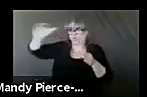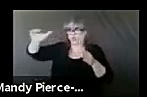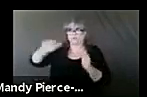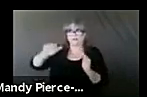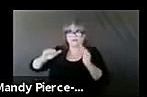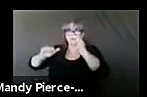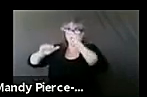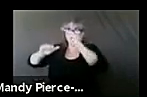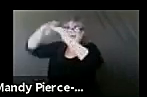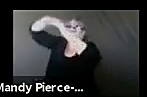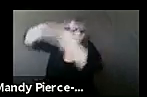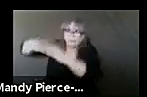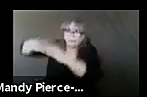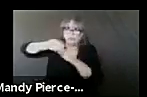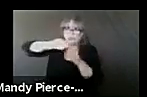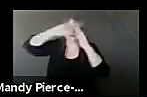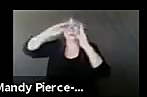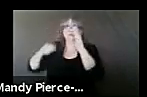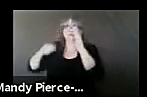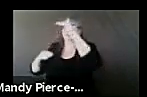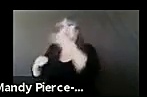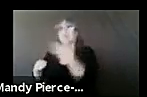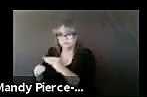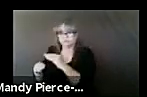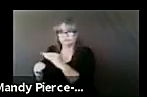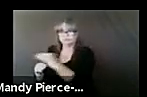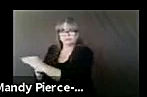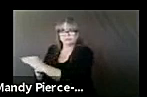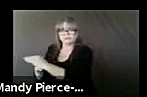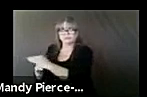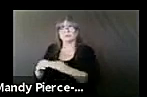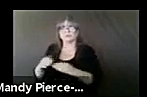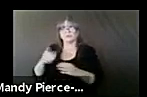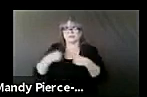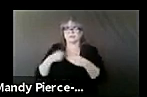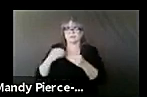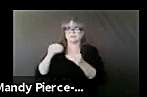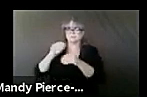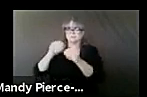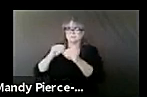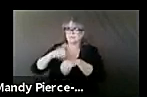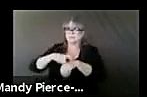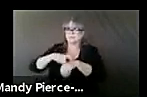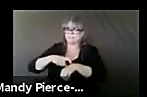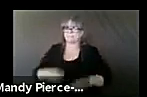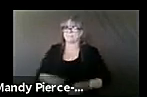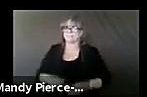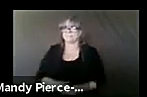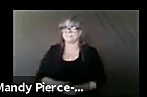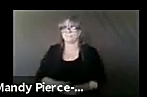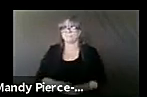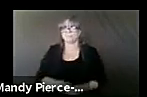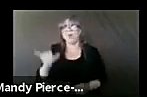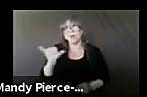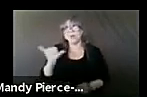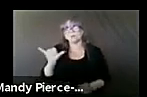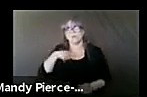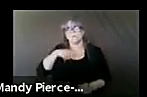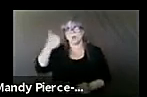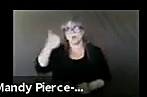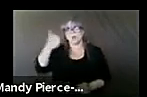This question is from Marianne Goodland with Colorado Politics. Can you address the dramatic decline in the IHME models that